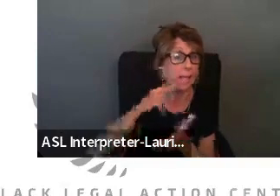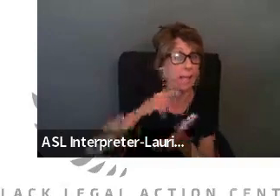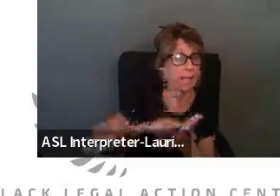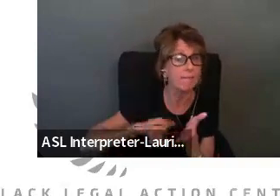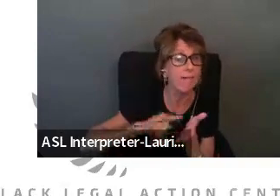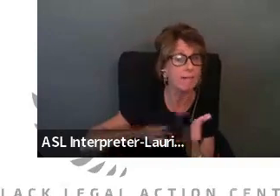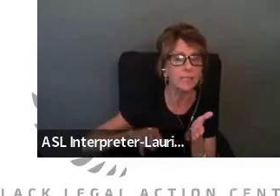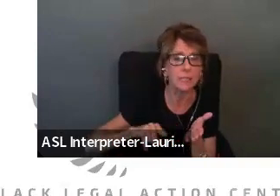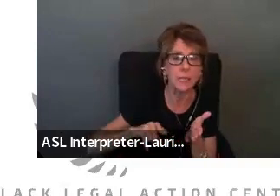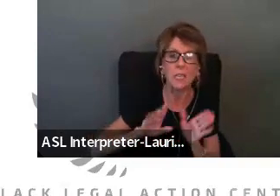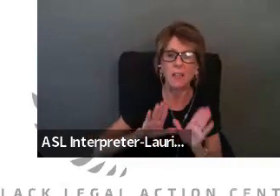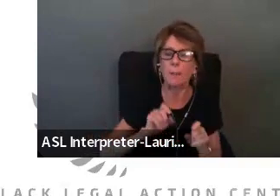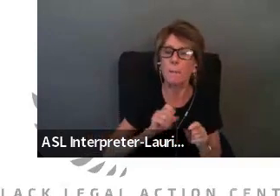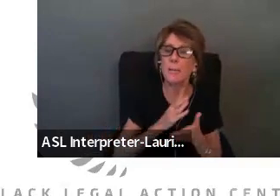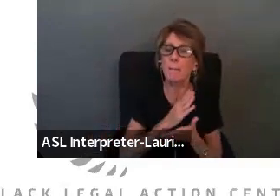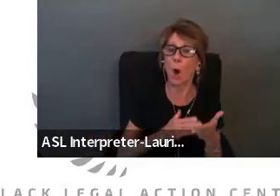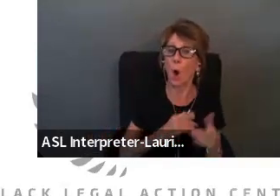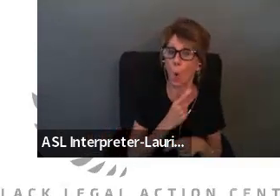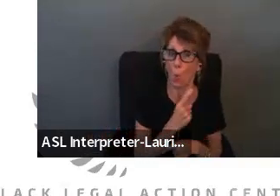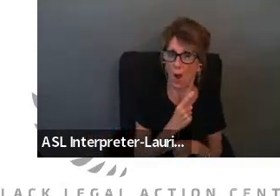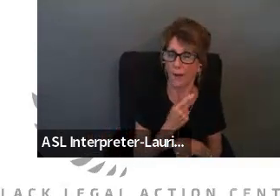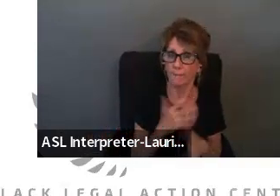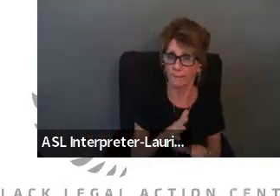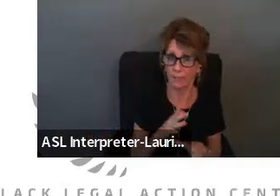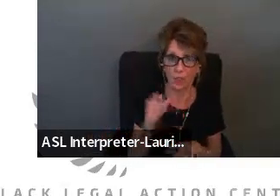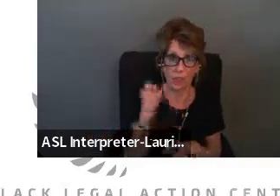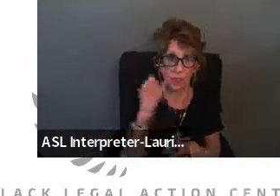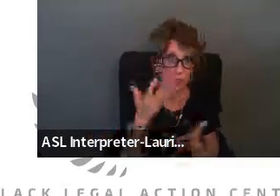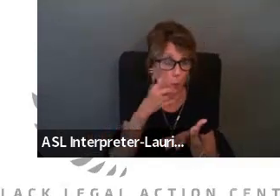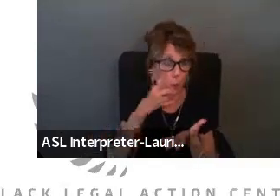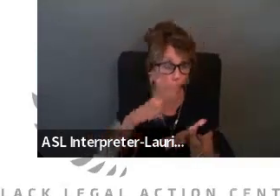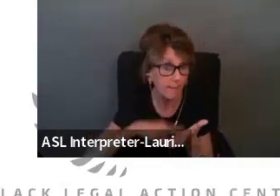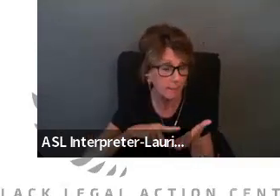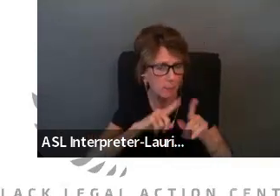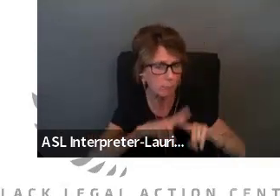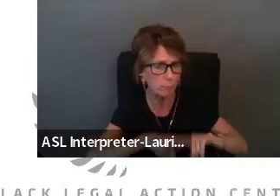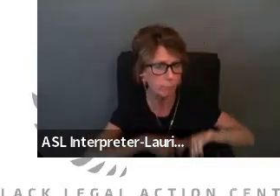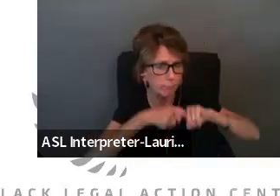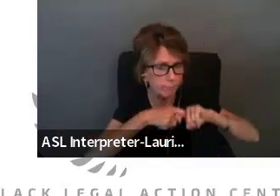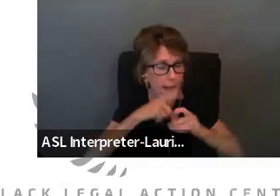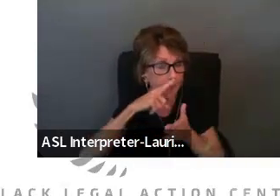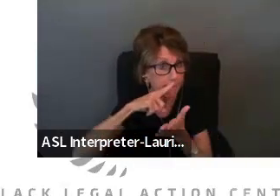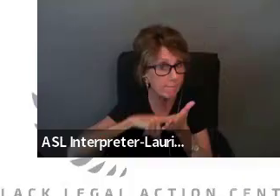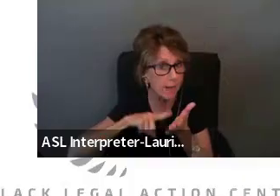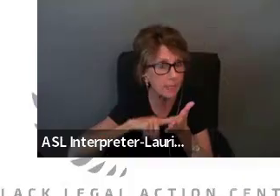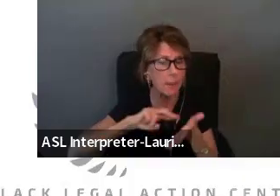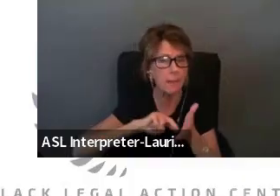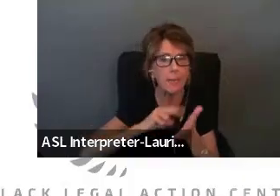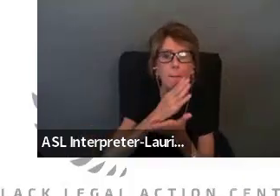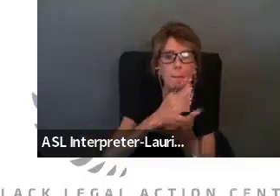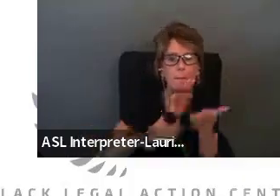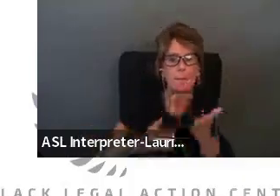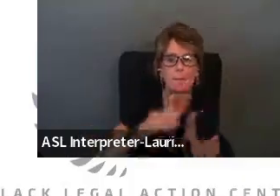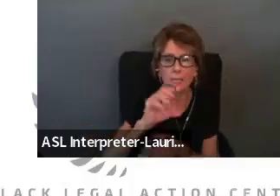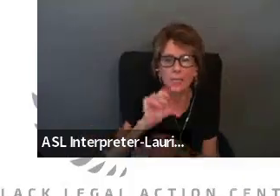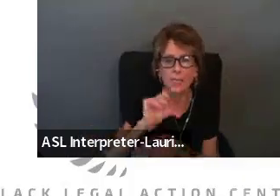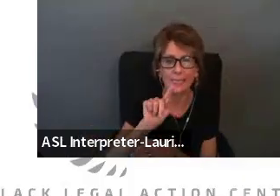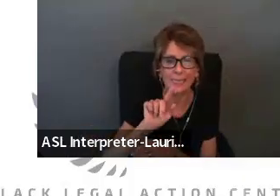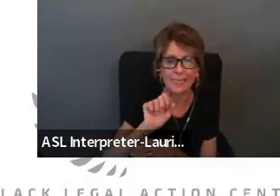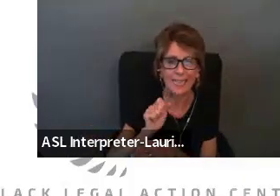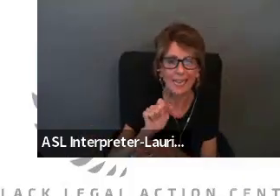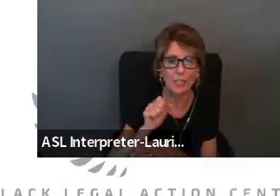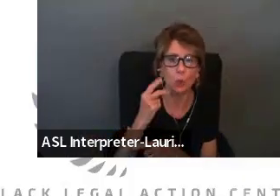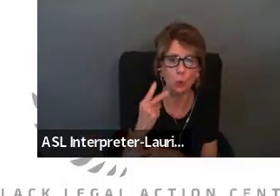be done in stage 1. But if I'm going to investigate, then they have a duty to